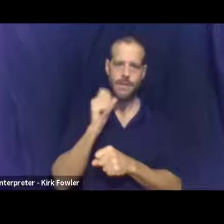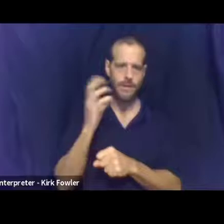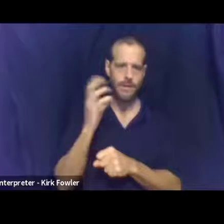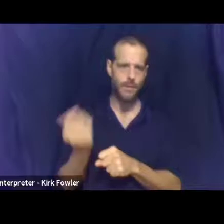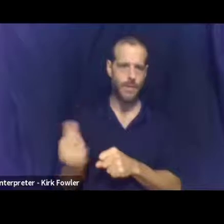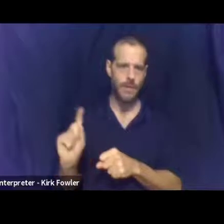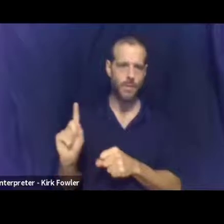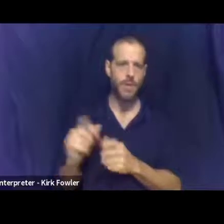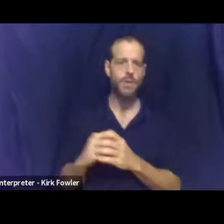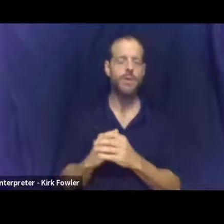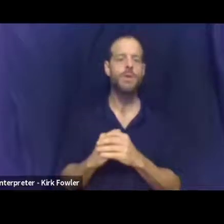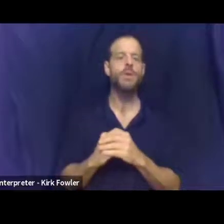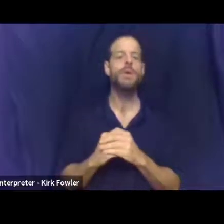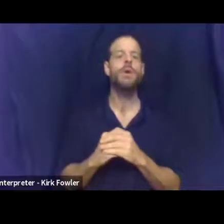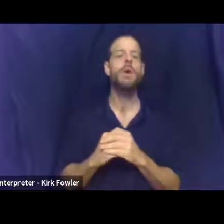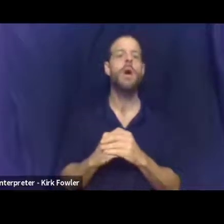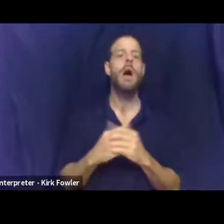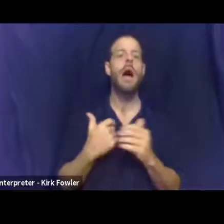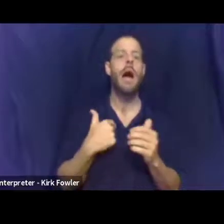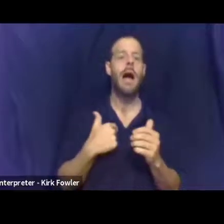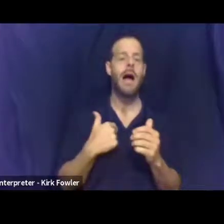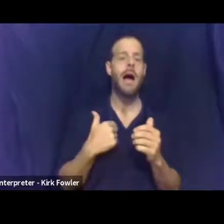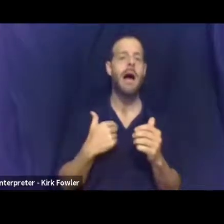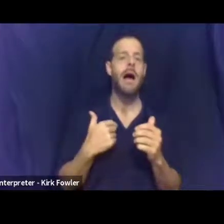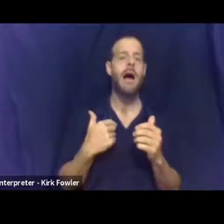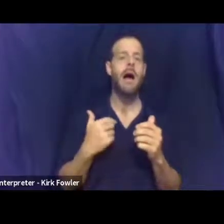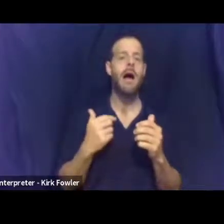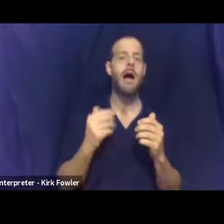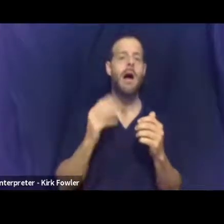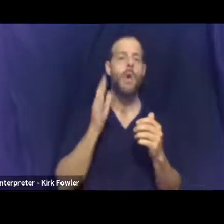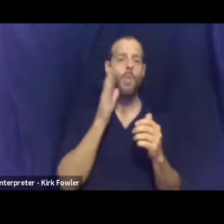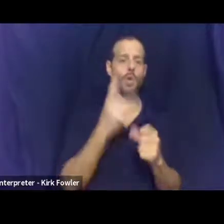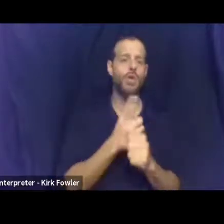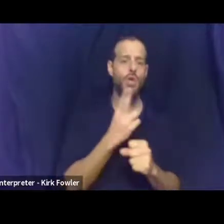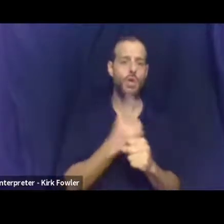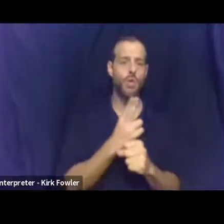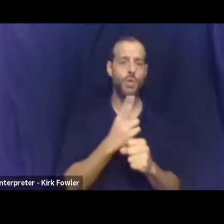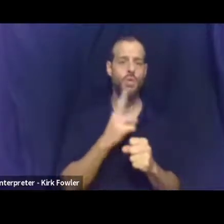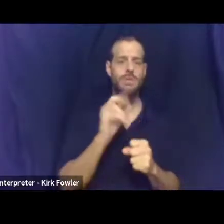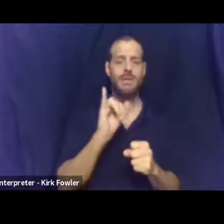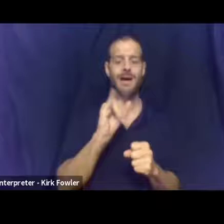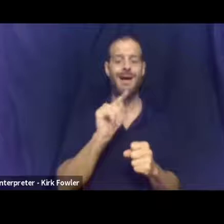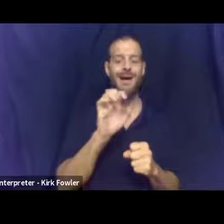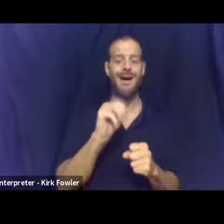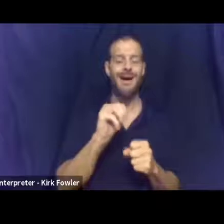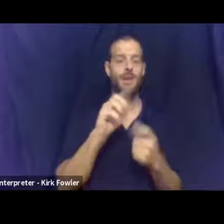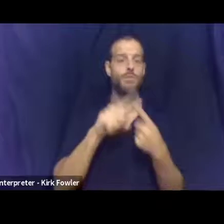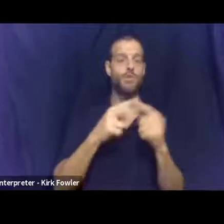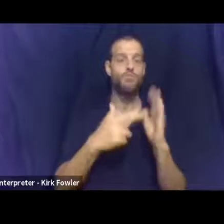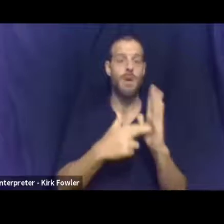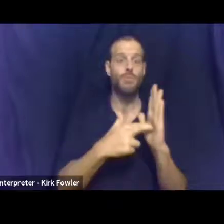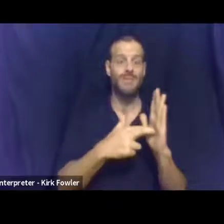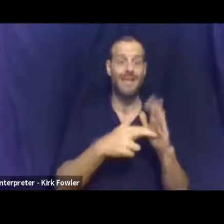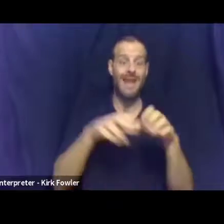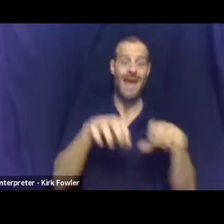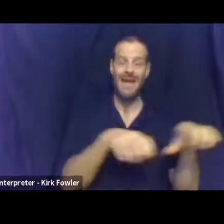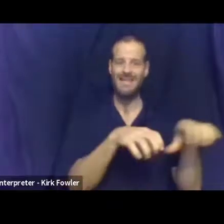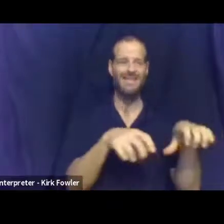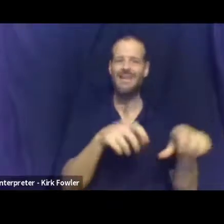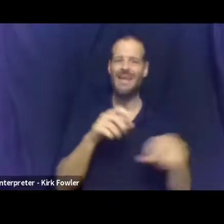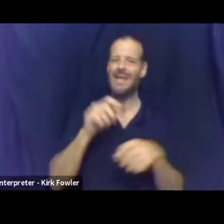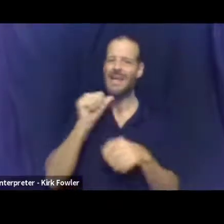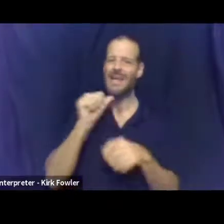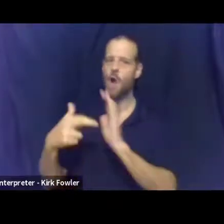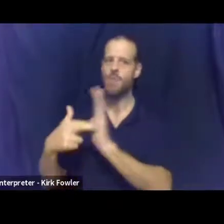Um, I would always go with the, um, item to represent the activity over the person with the activity, um,